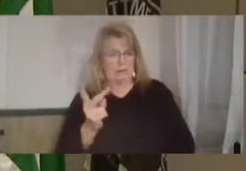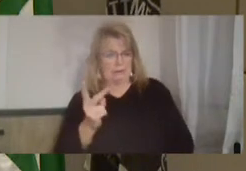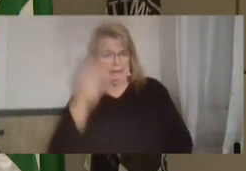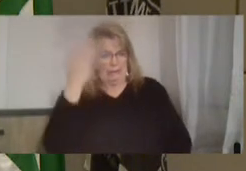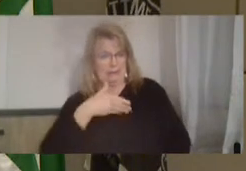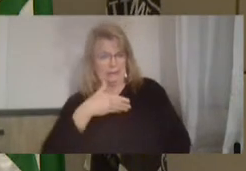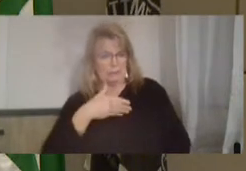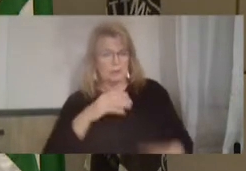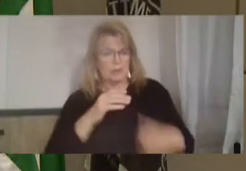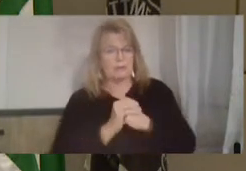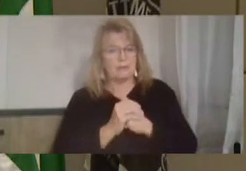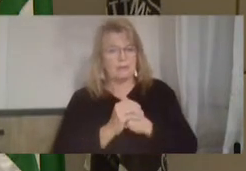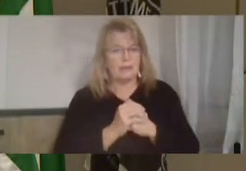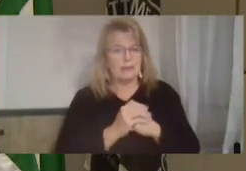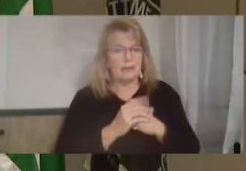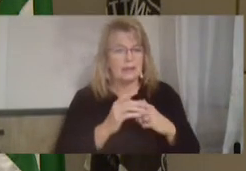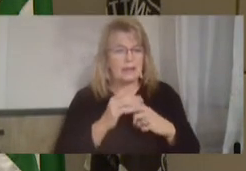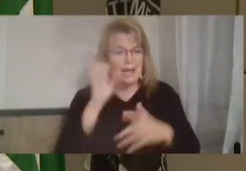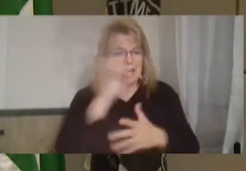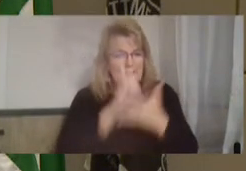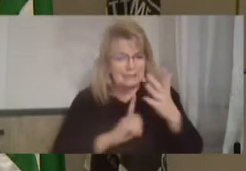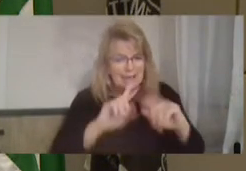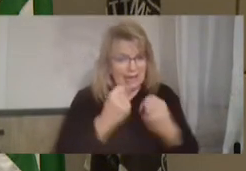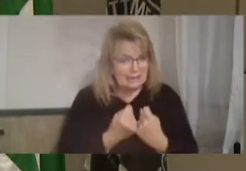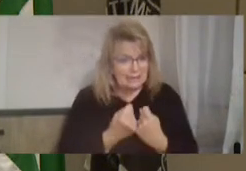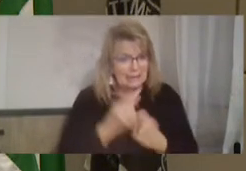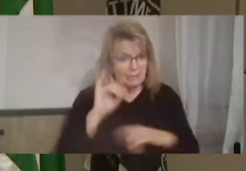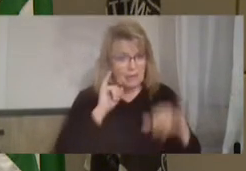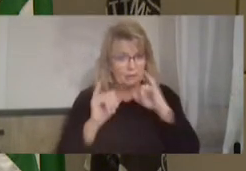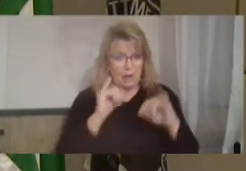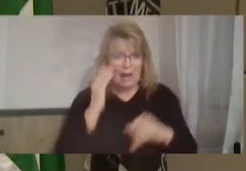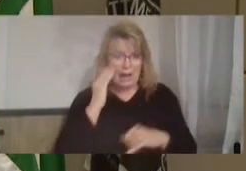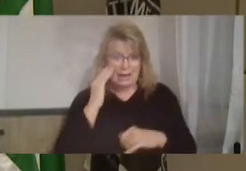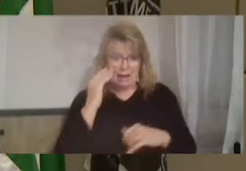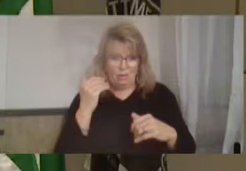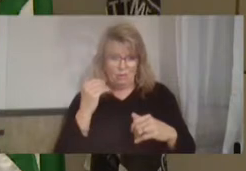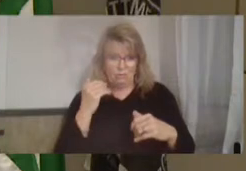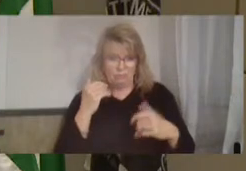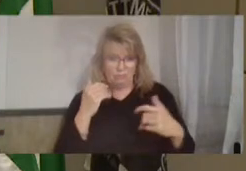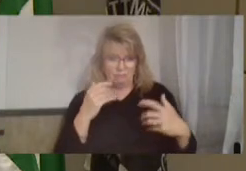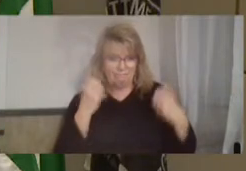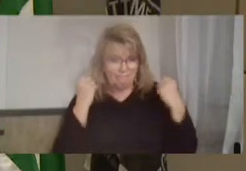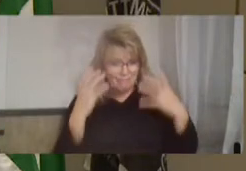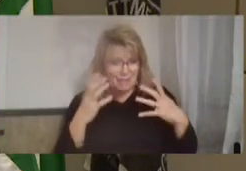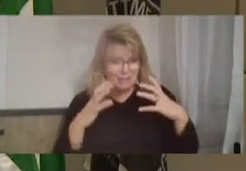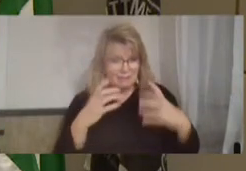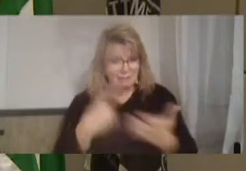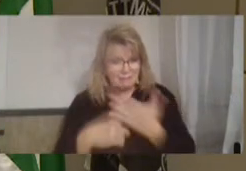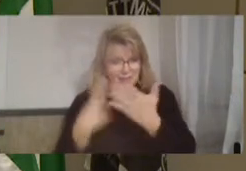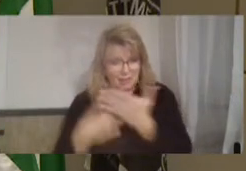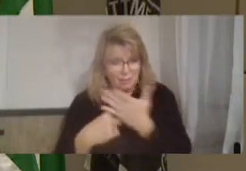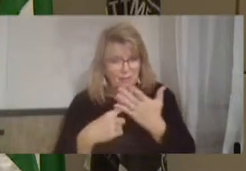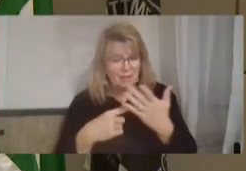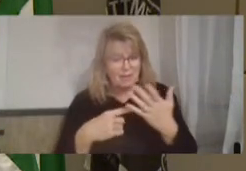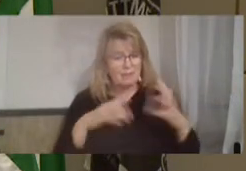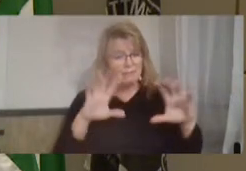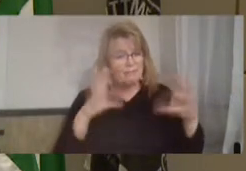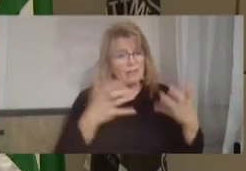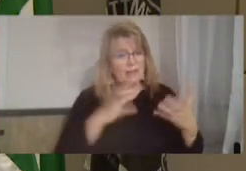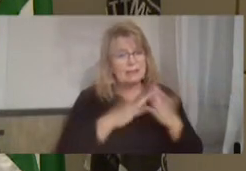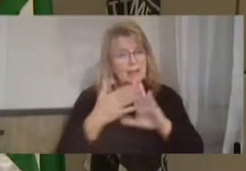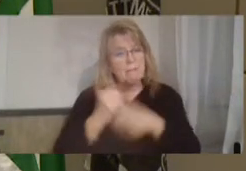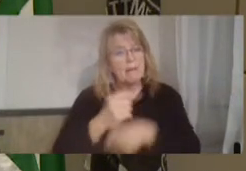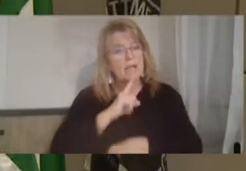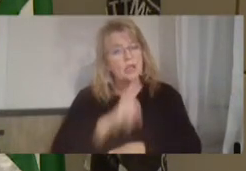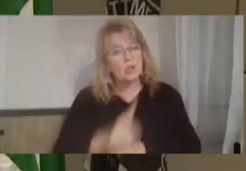team interviews. And I know that we've had a lot of conversations about what we can do at the city to make sure that we're filling that pipeline and that